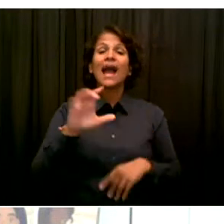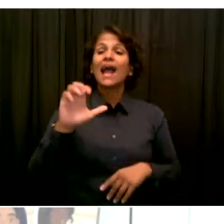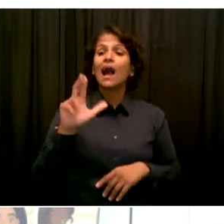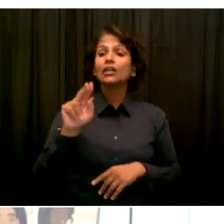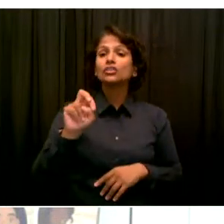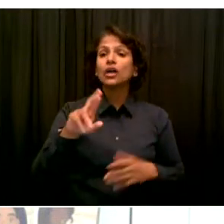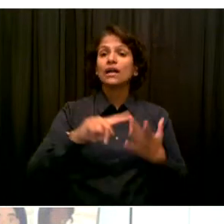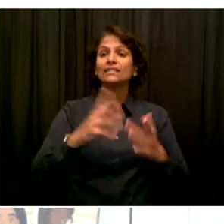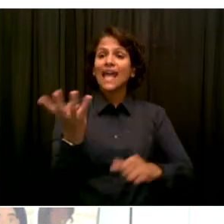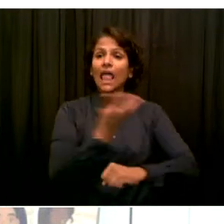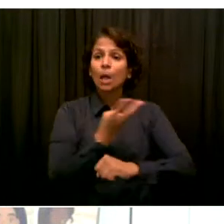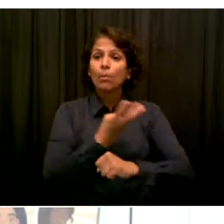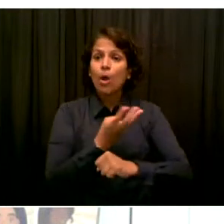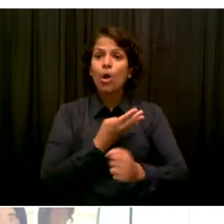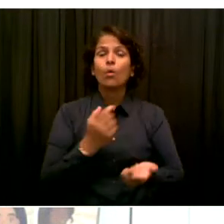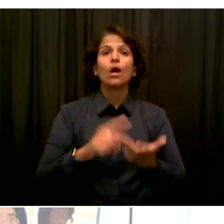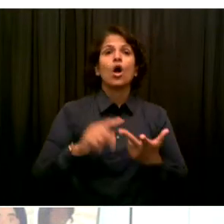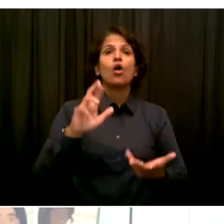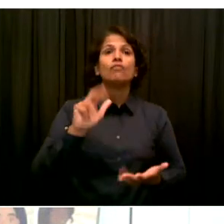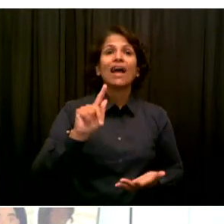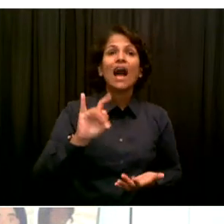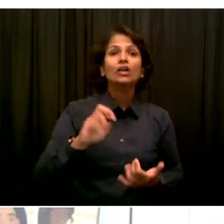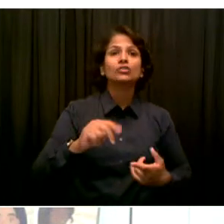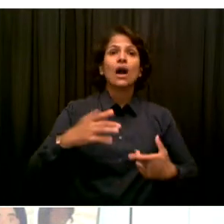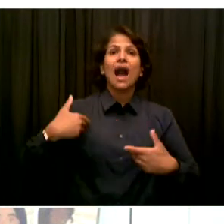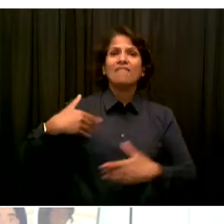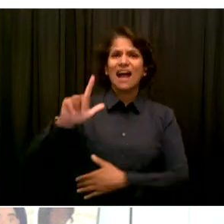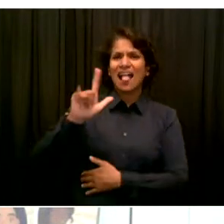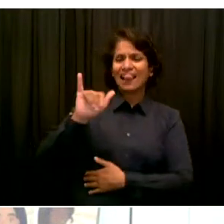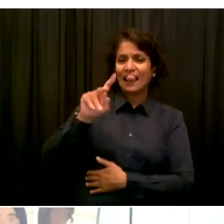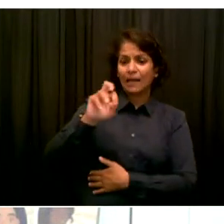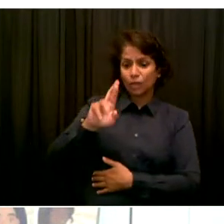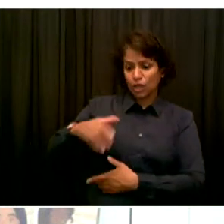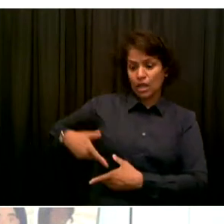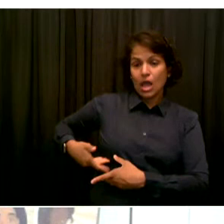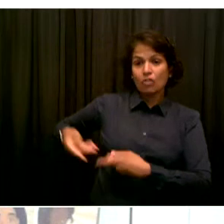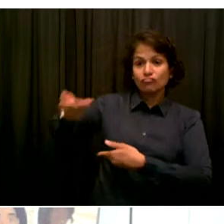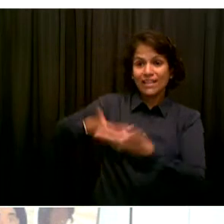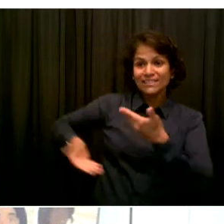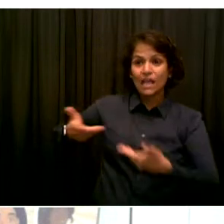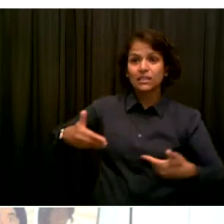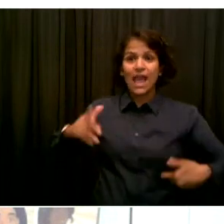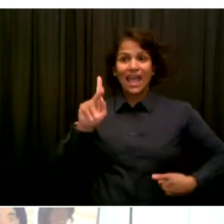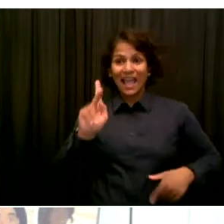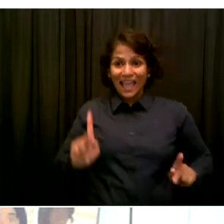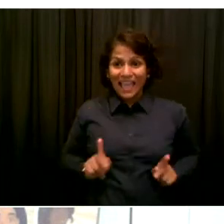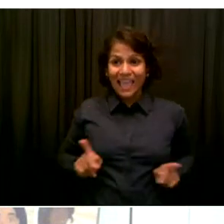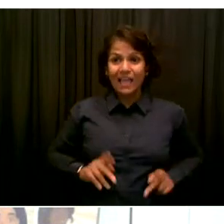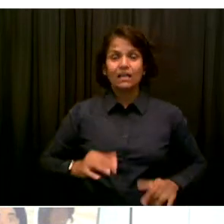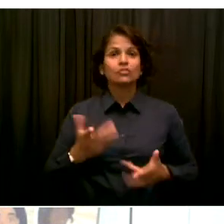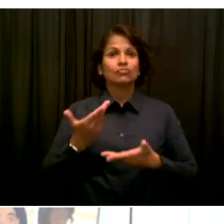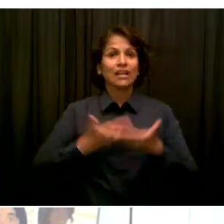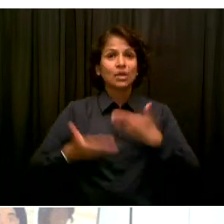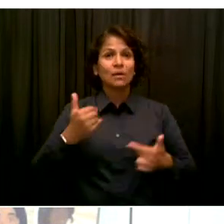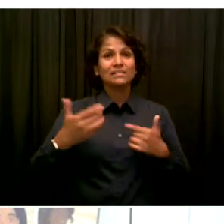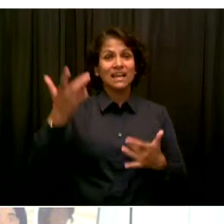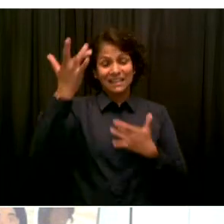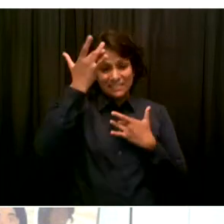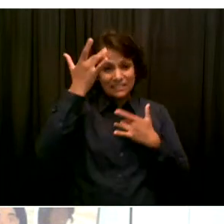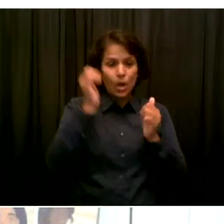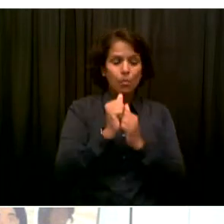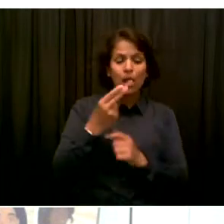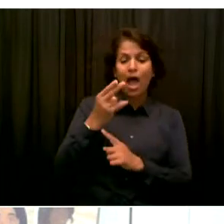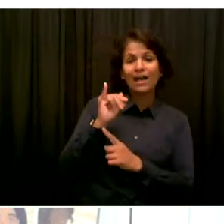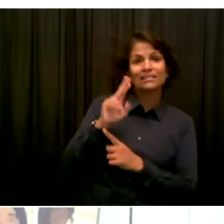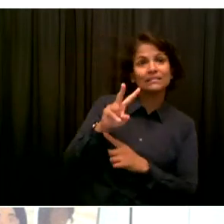organ transplant, and people with advanced HIV. You can find a full list of those conditions at